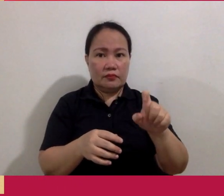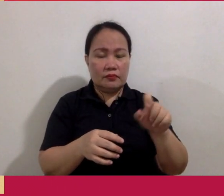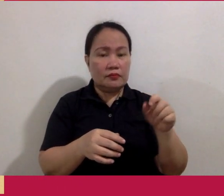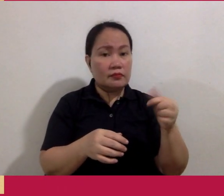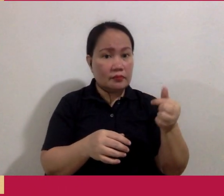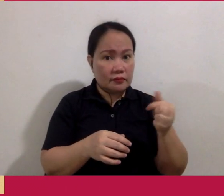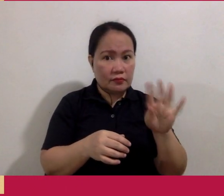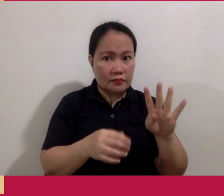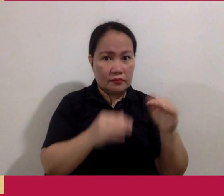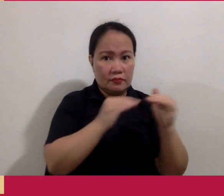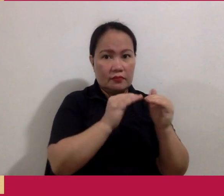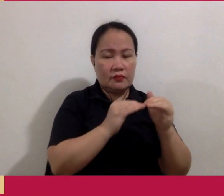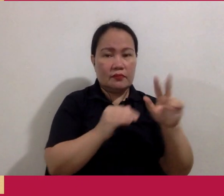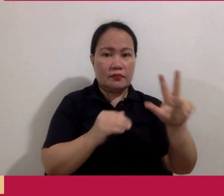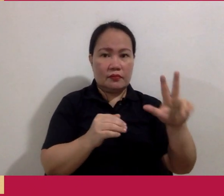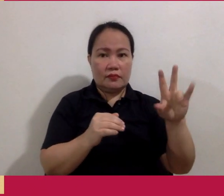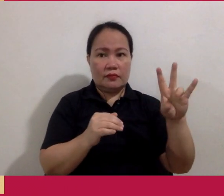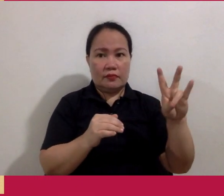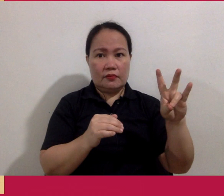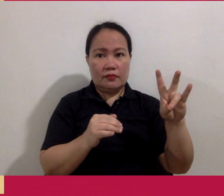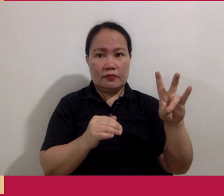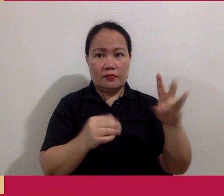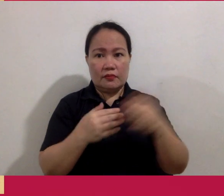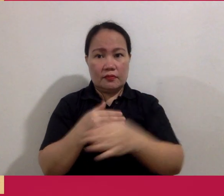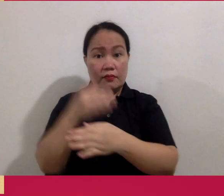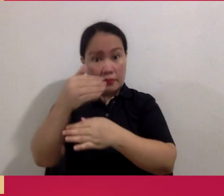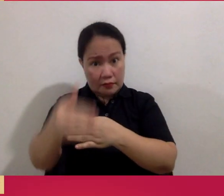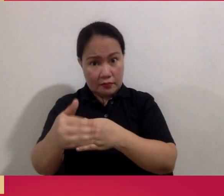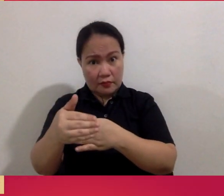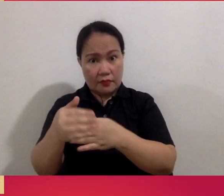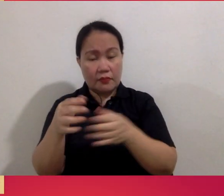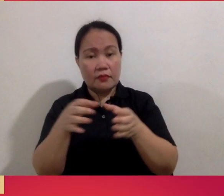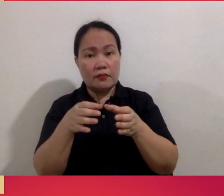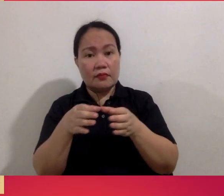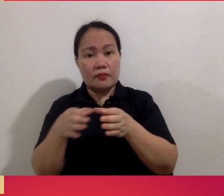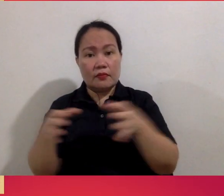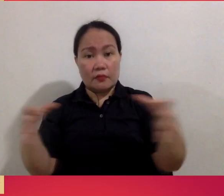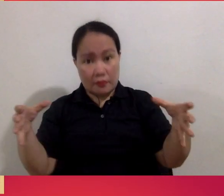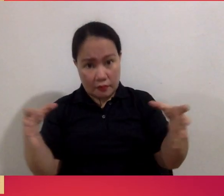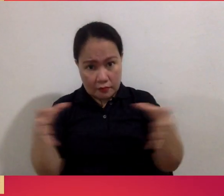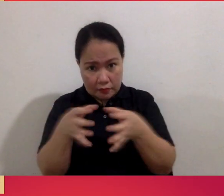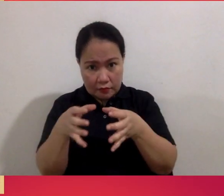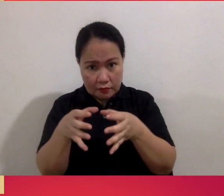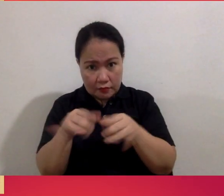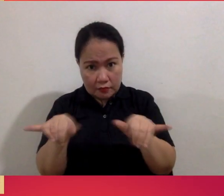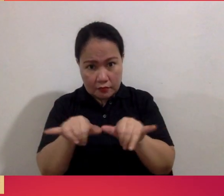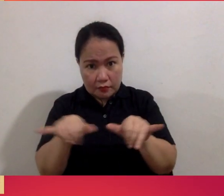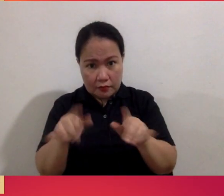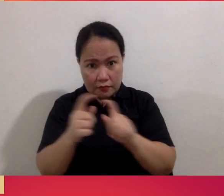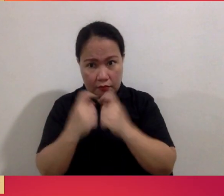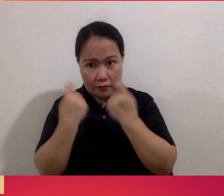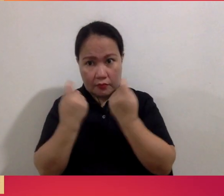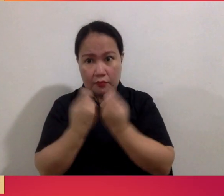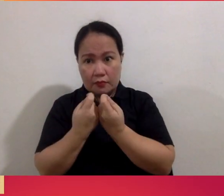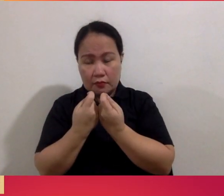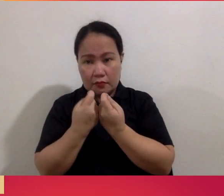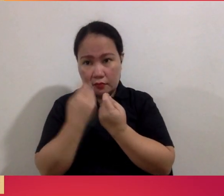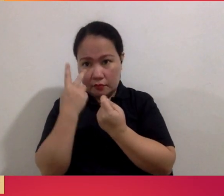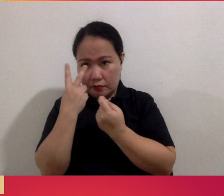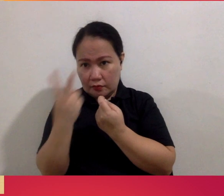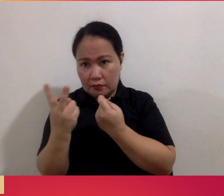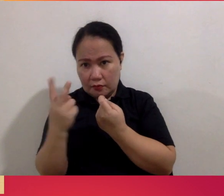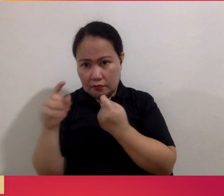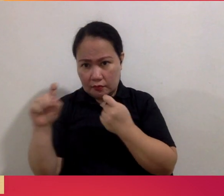plus 4 is equal to 37. So, next, combine similar terms. Pagsasamahin natin yung